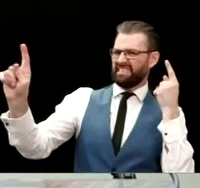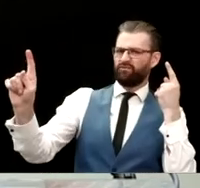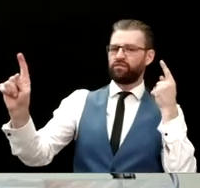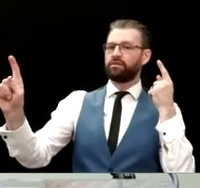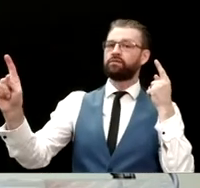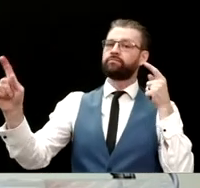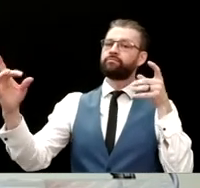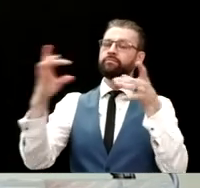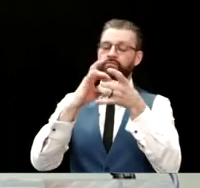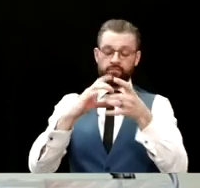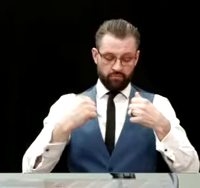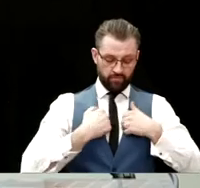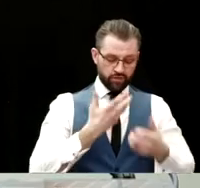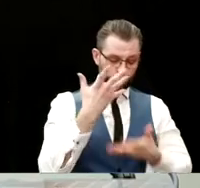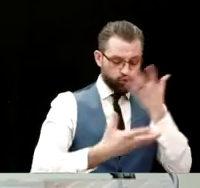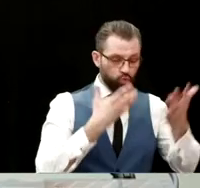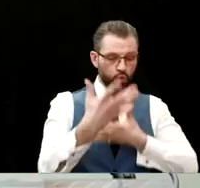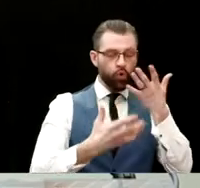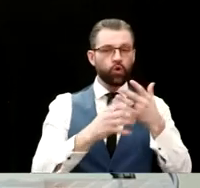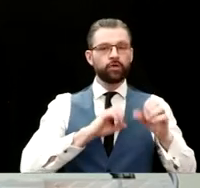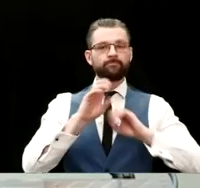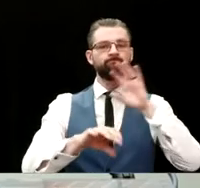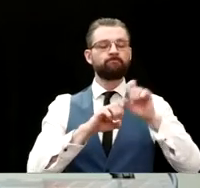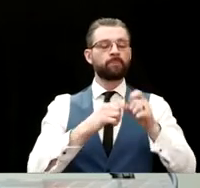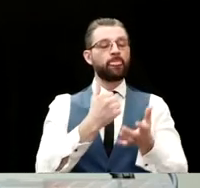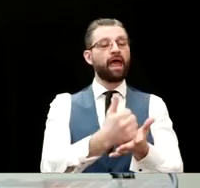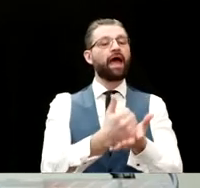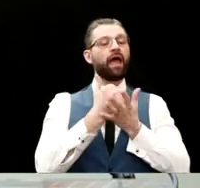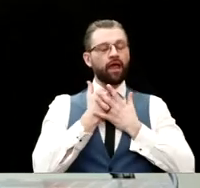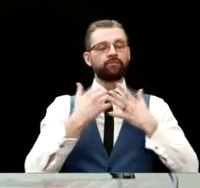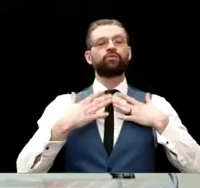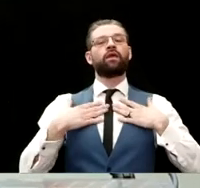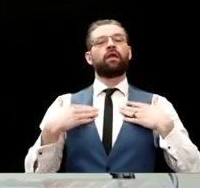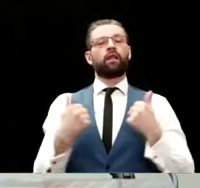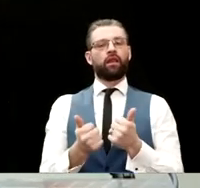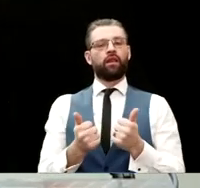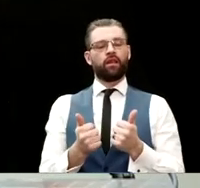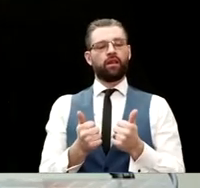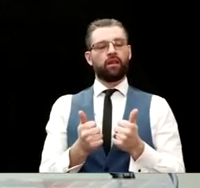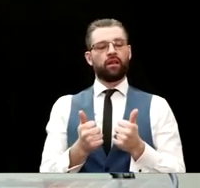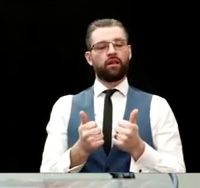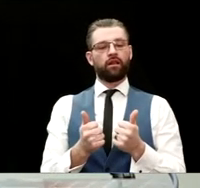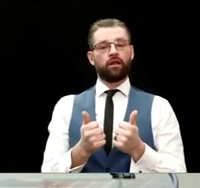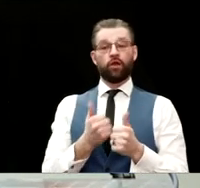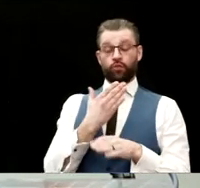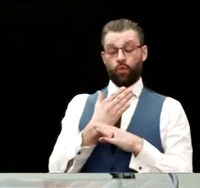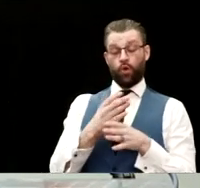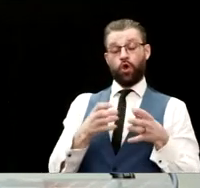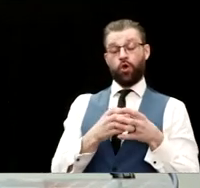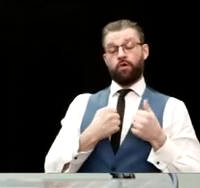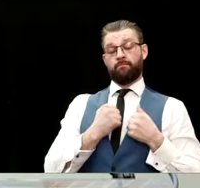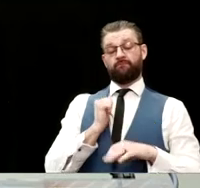Telling our stories of what happened to us helps us to heal. The work of Isham